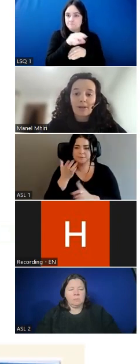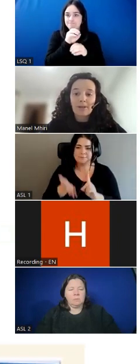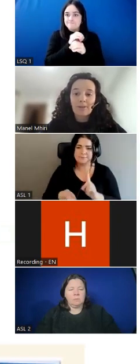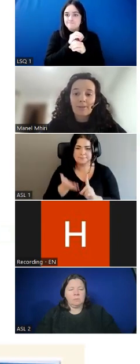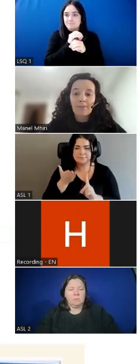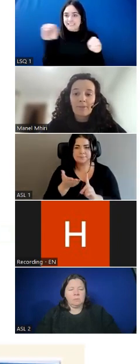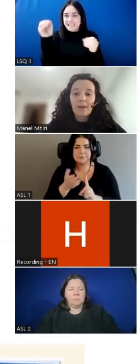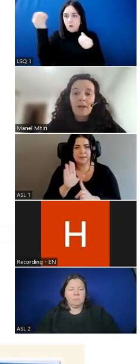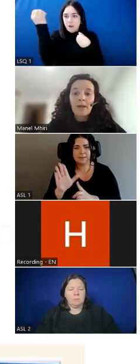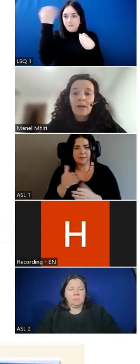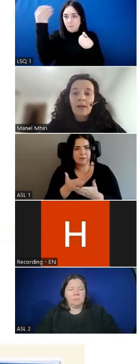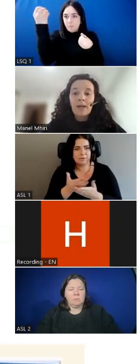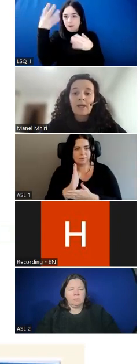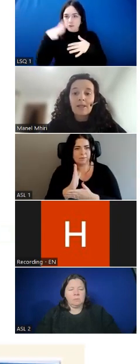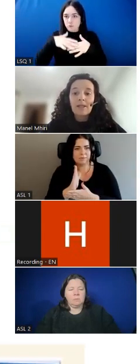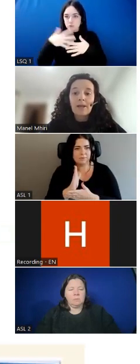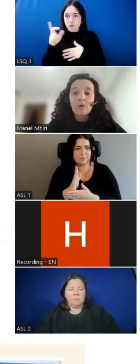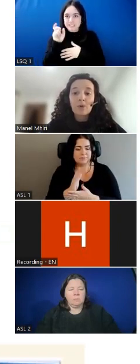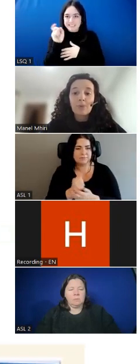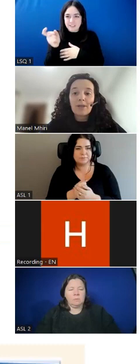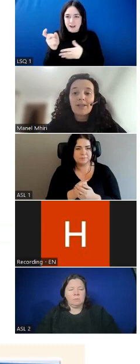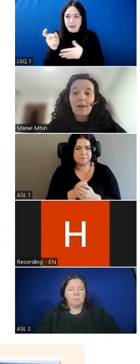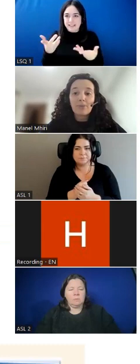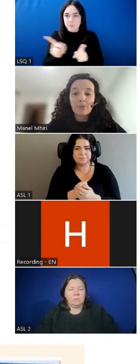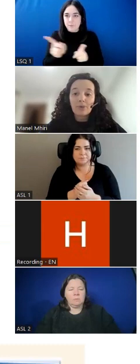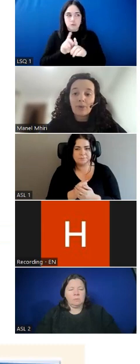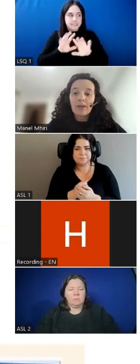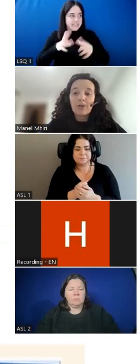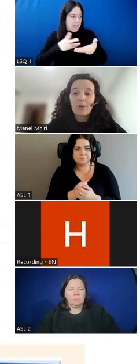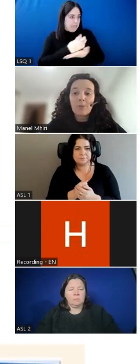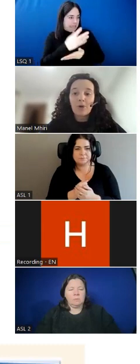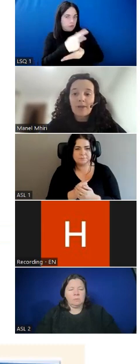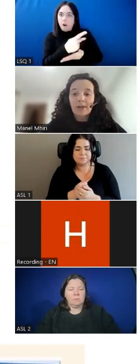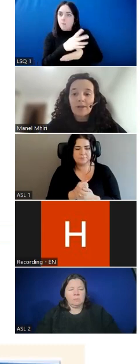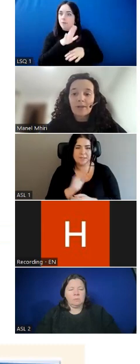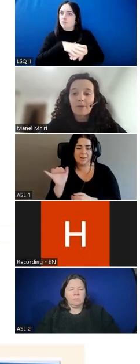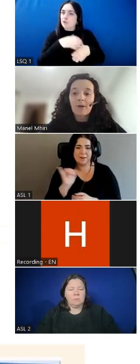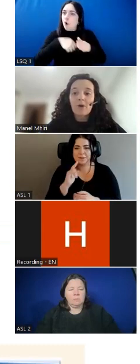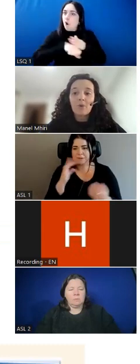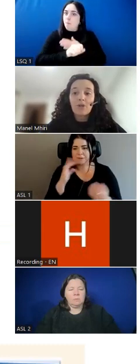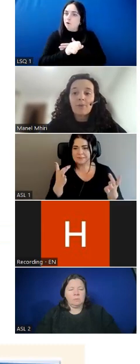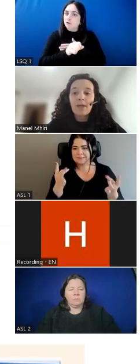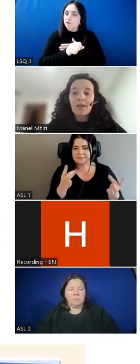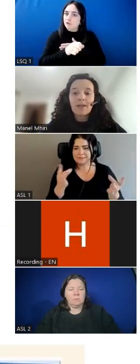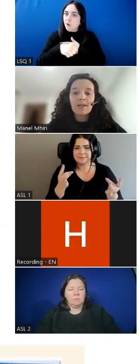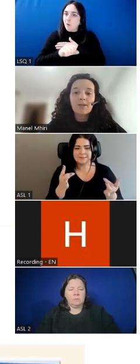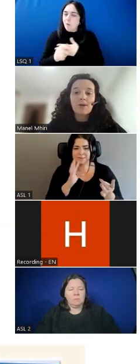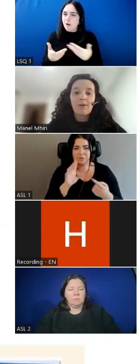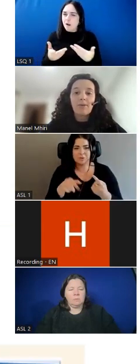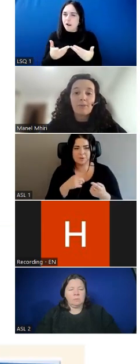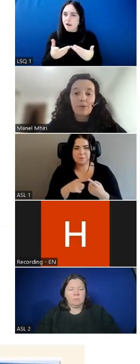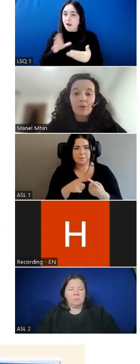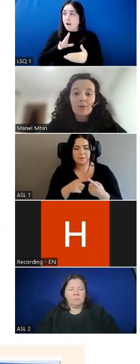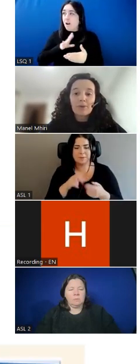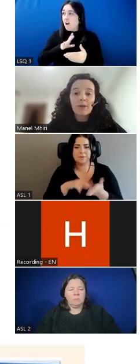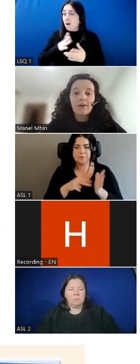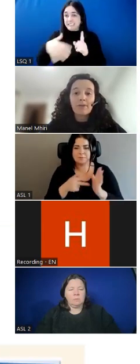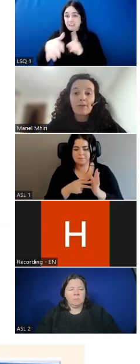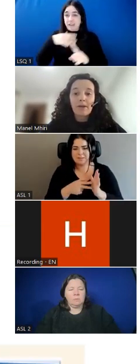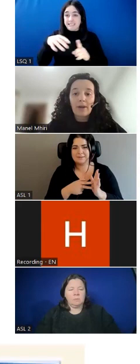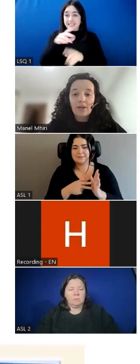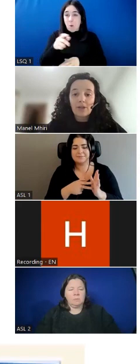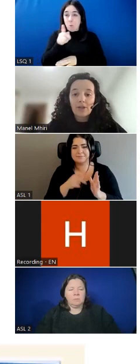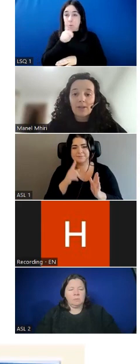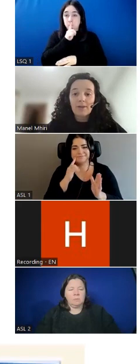reproductive rights. It can also be a taboo in some contexts, which make cases of abuse